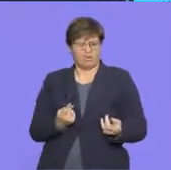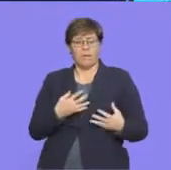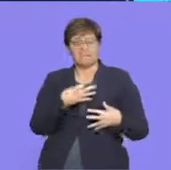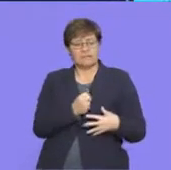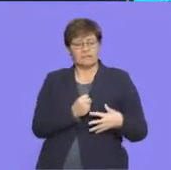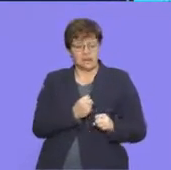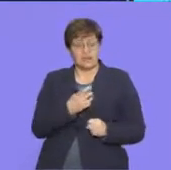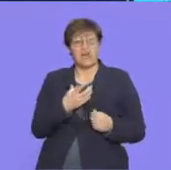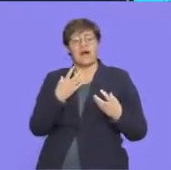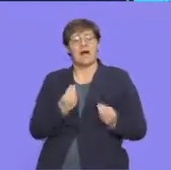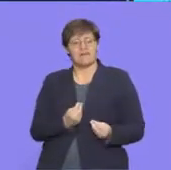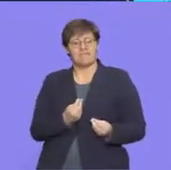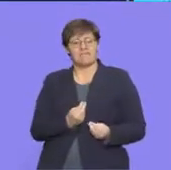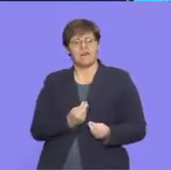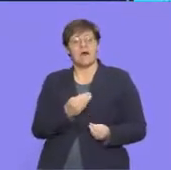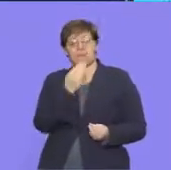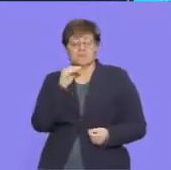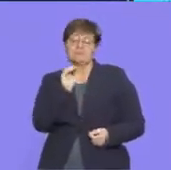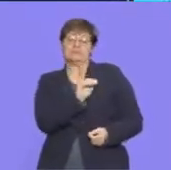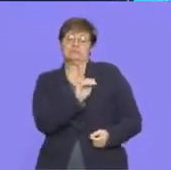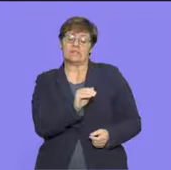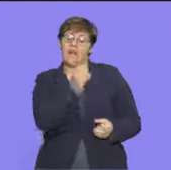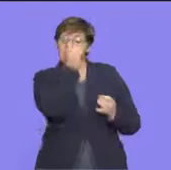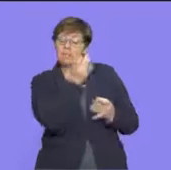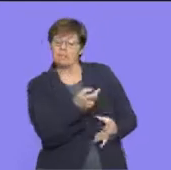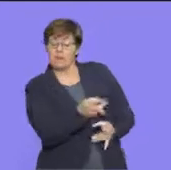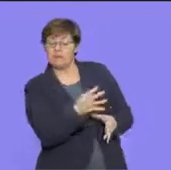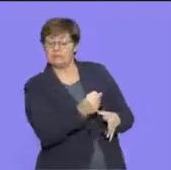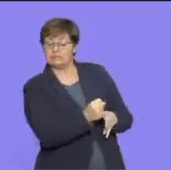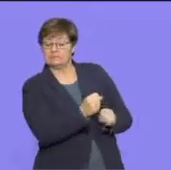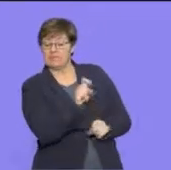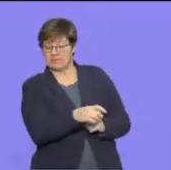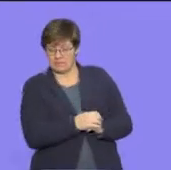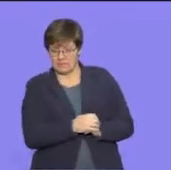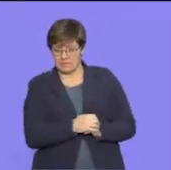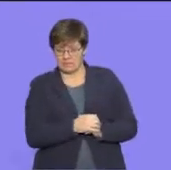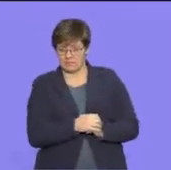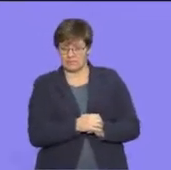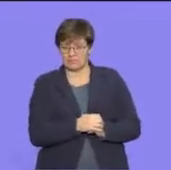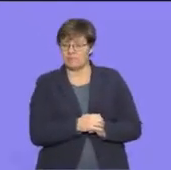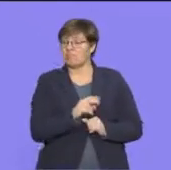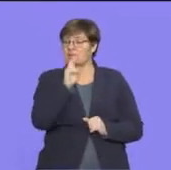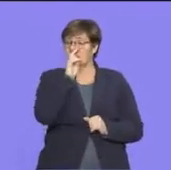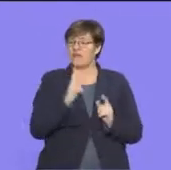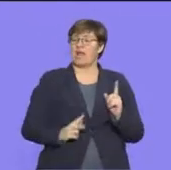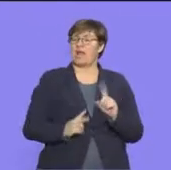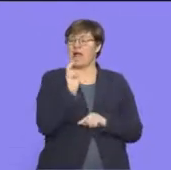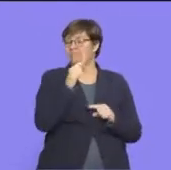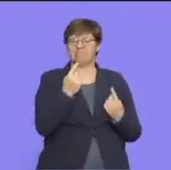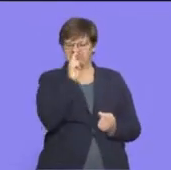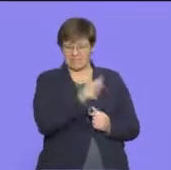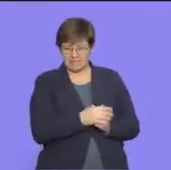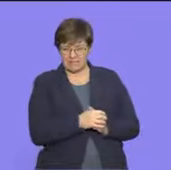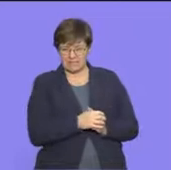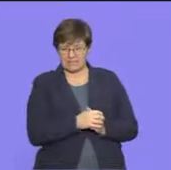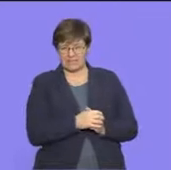have a messenger. Now, if we have a look at the heart, and we couldn't really see it in the dissection, if we have a look